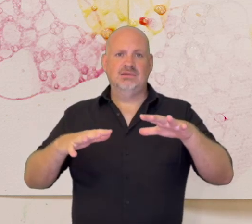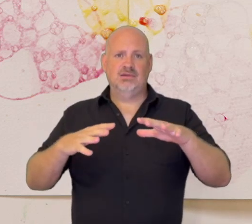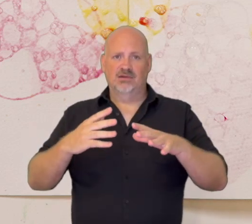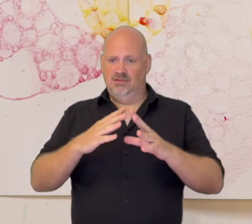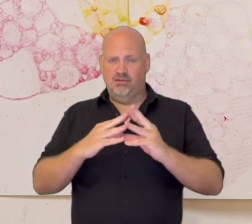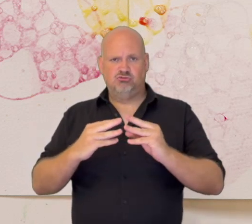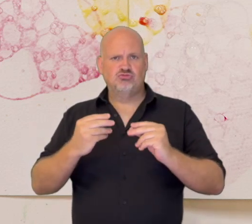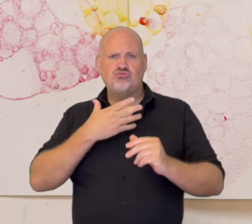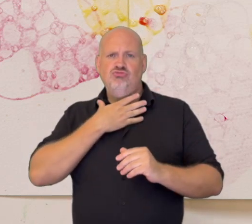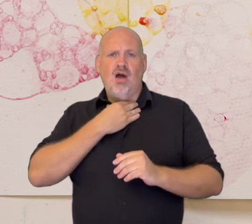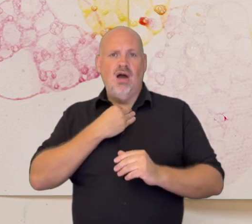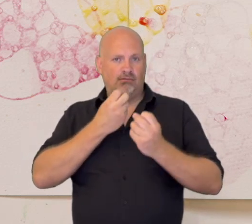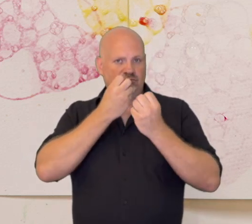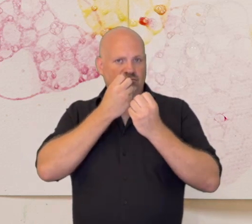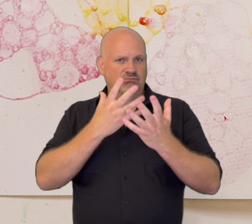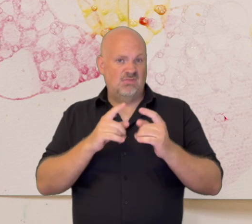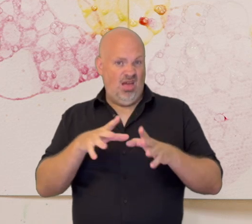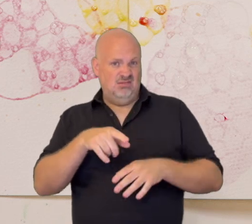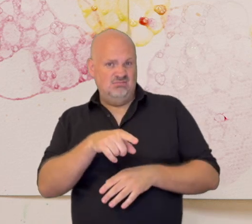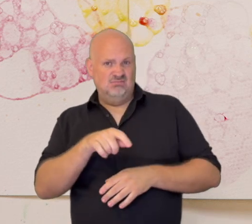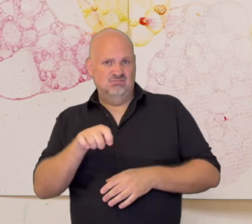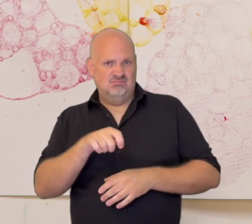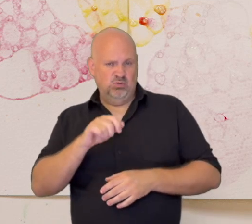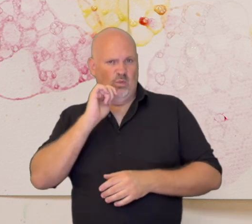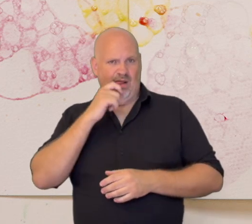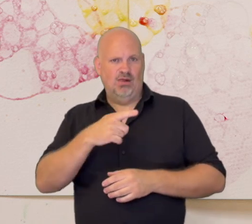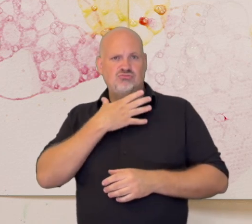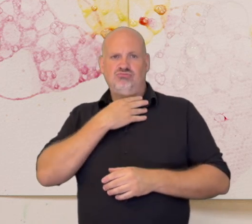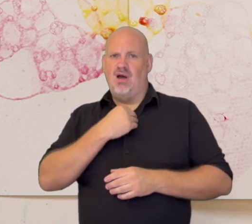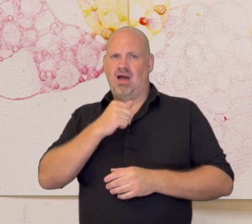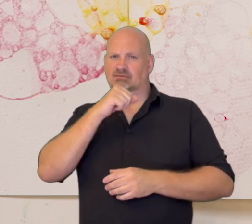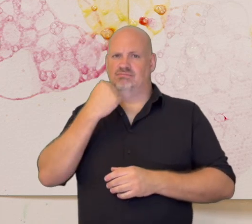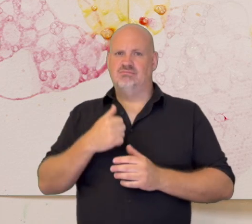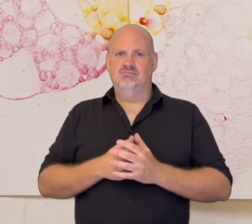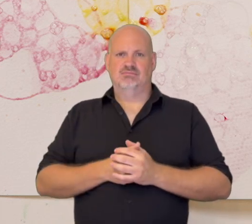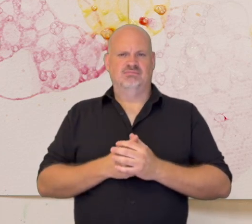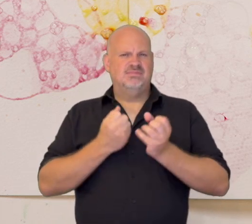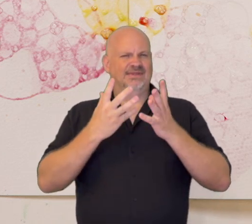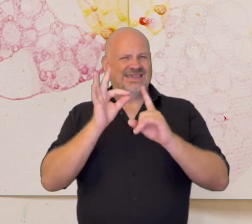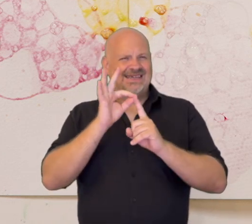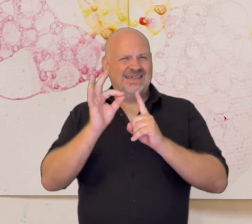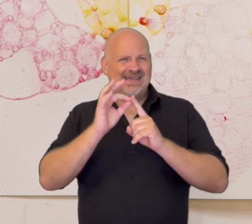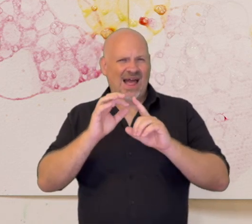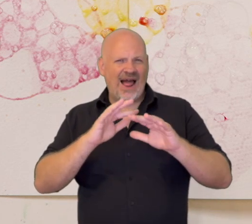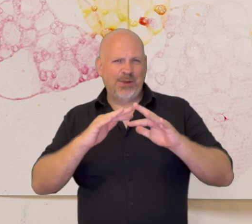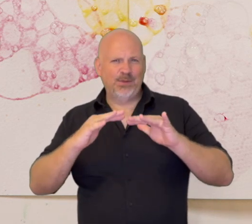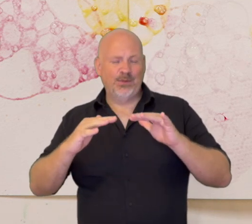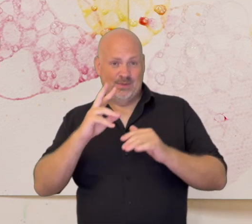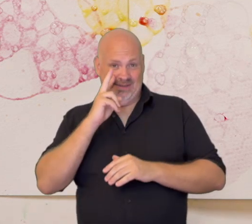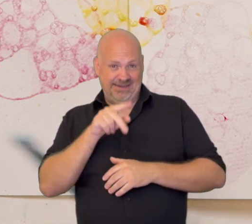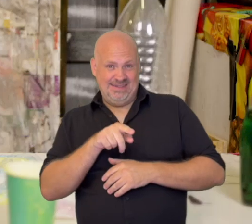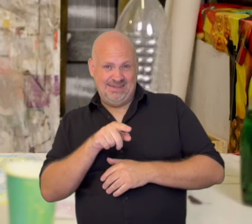beautifully. So just like that, that will dry really nicely, and it will give some real detail to this